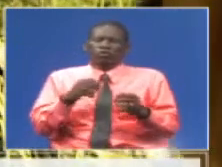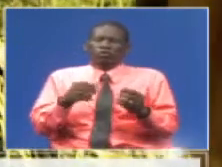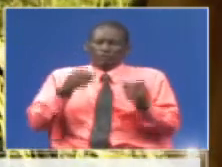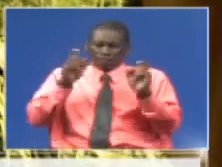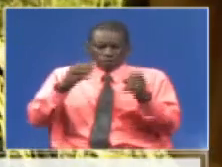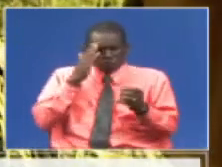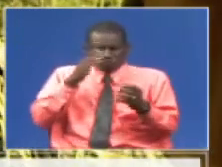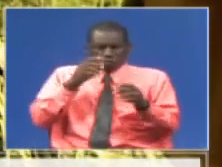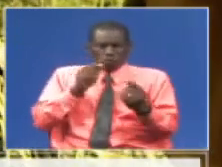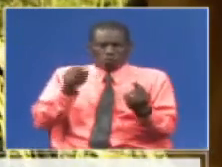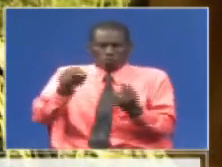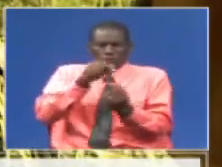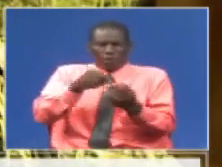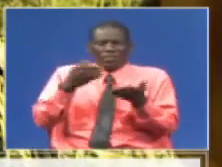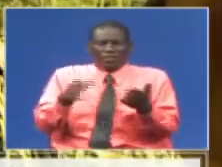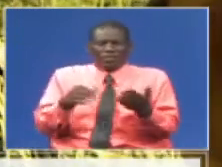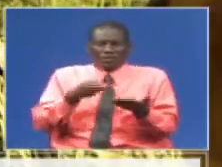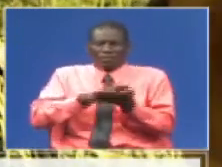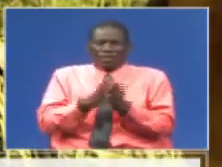you know,